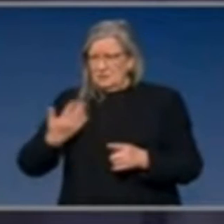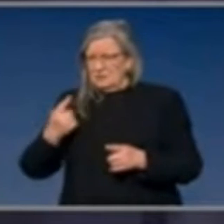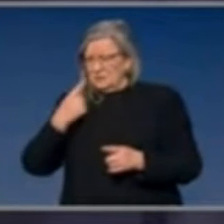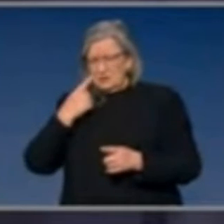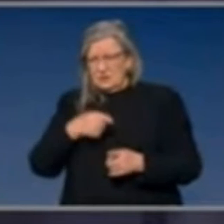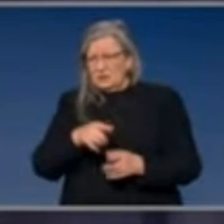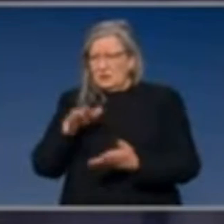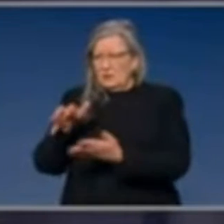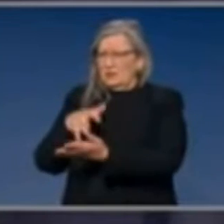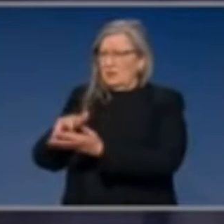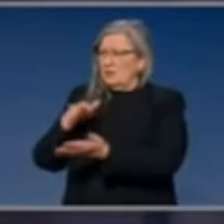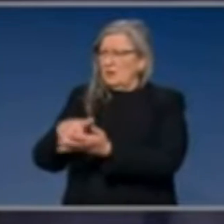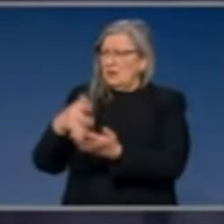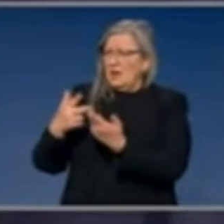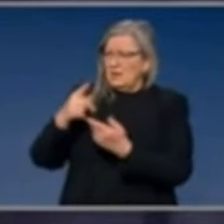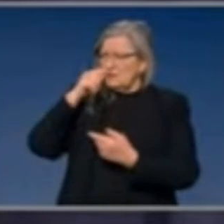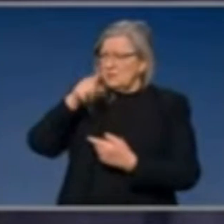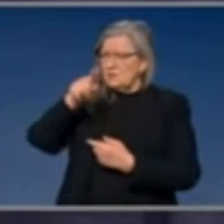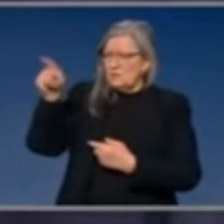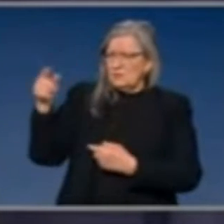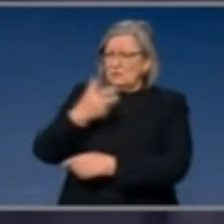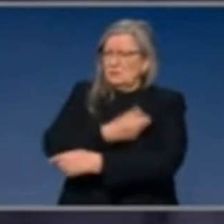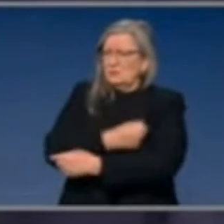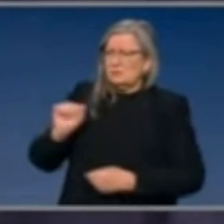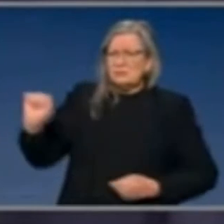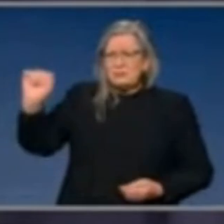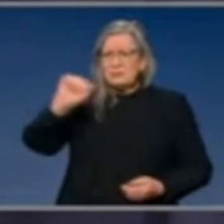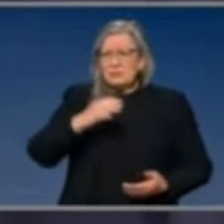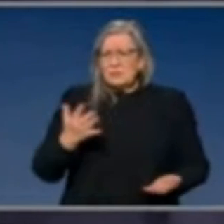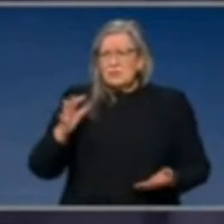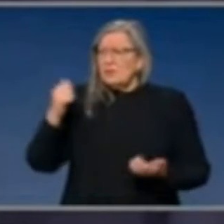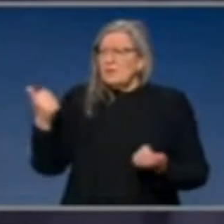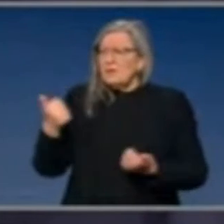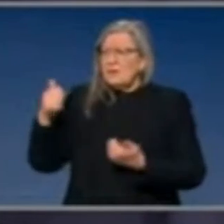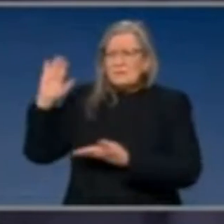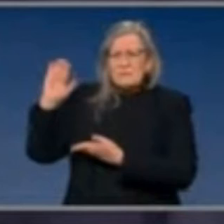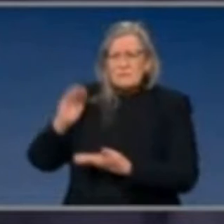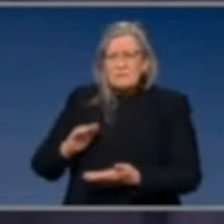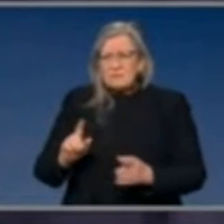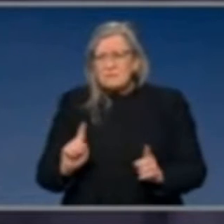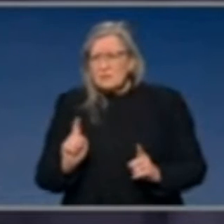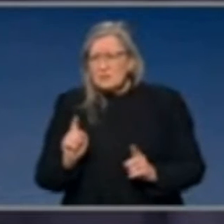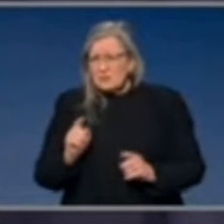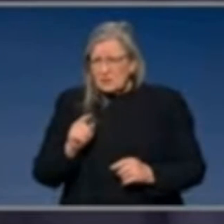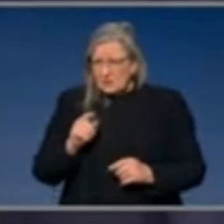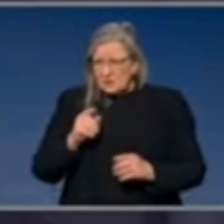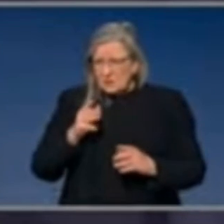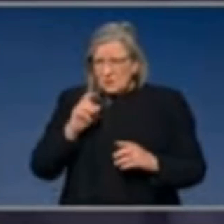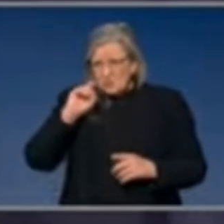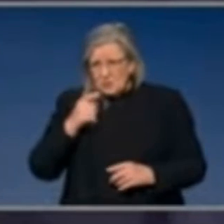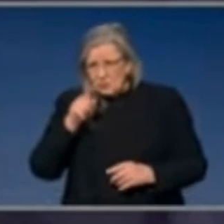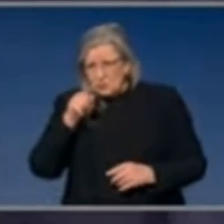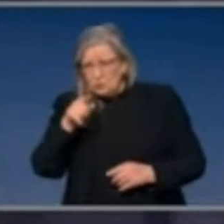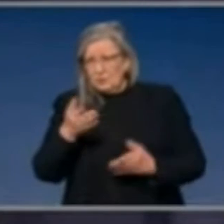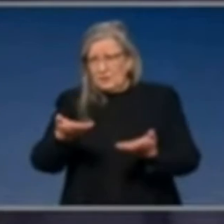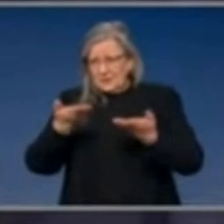getting appointments? And secondly, will you follow their advice and give older Australians a choice of vaccine so that